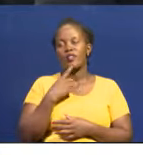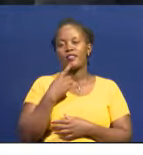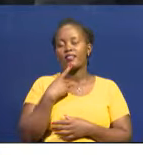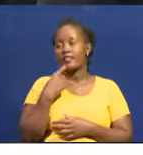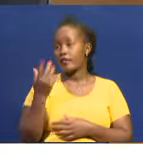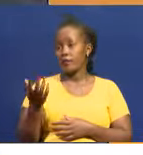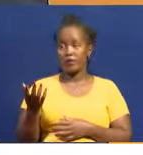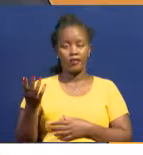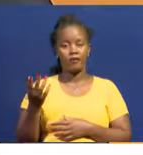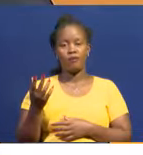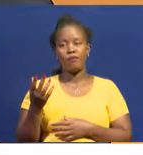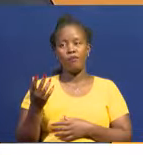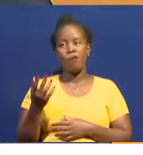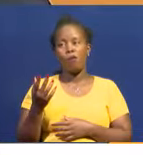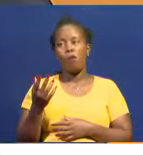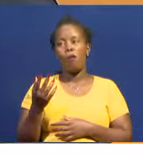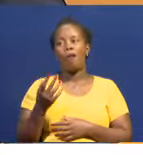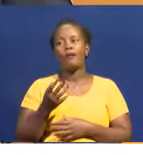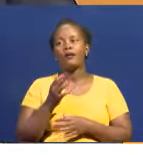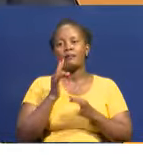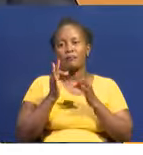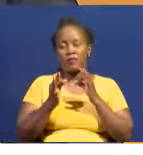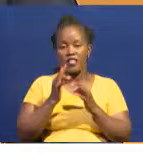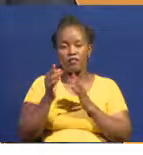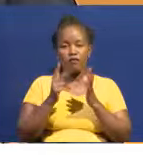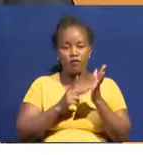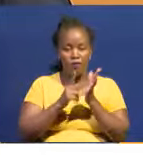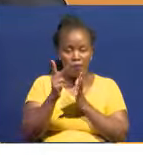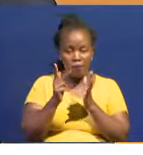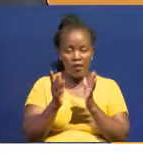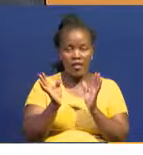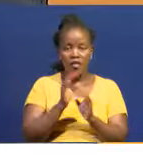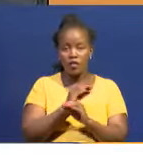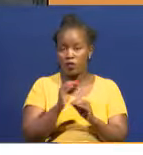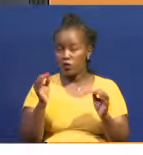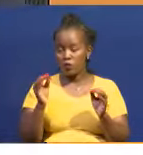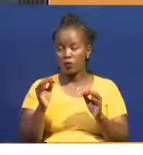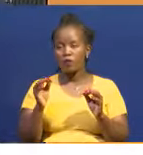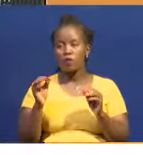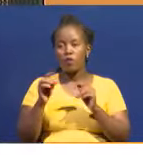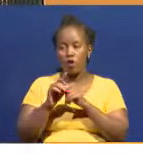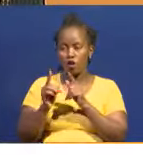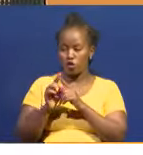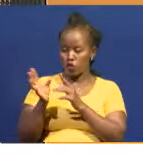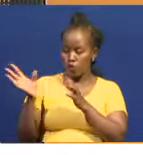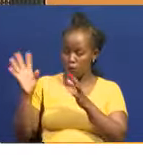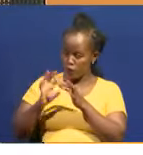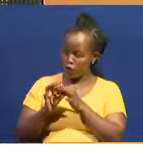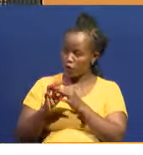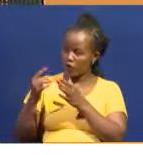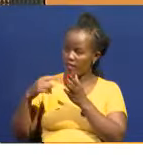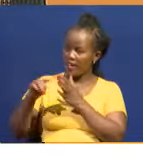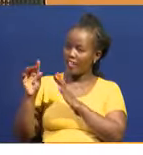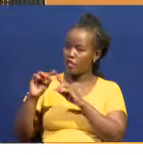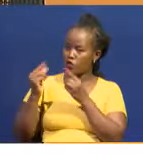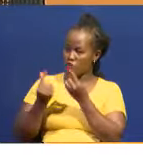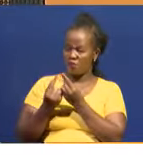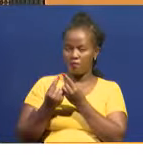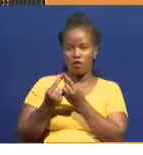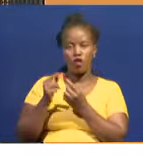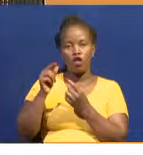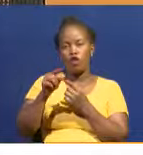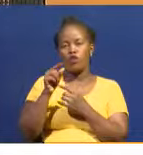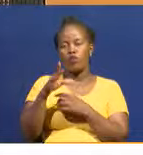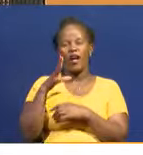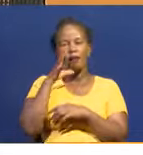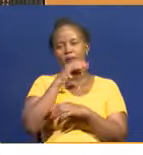aloud. Because if you do not repay and belong to the right category, then you are locking yourself